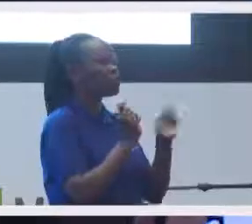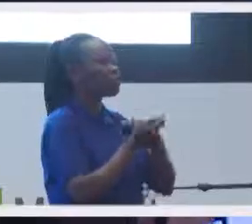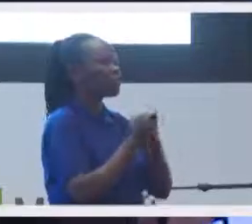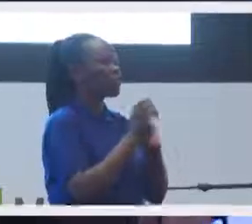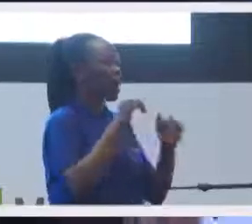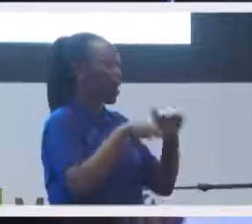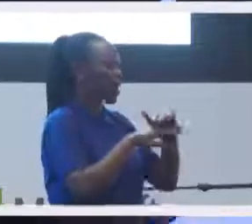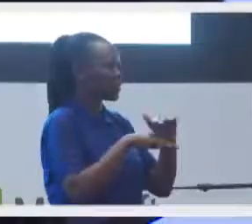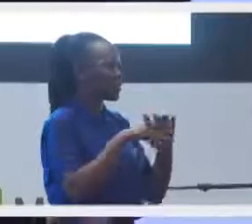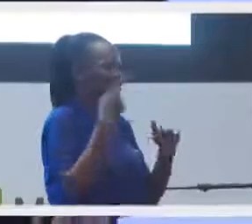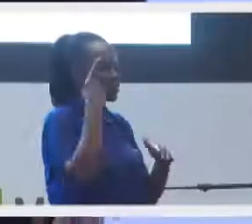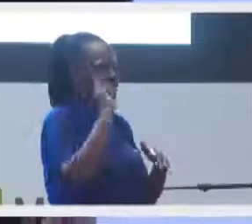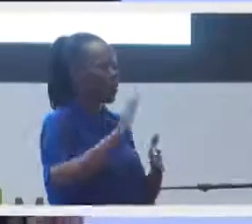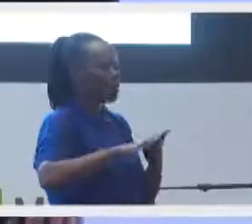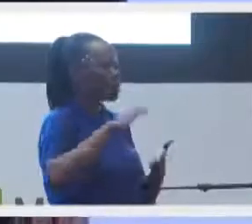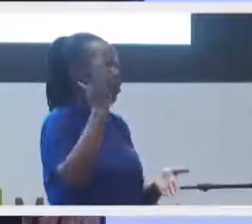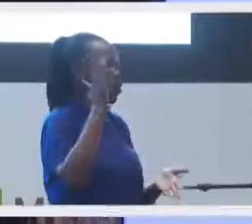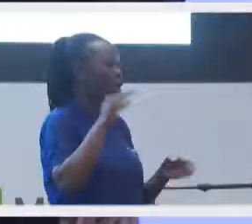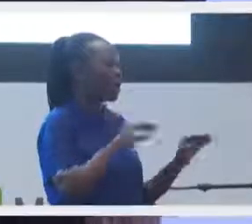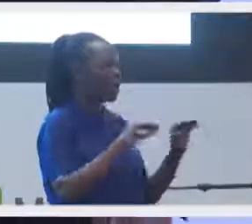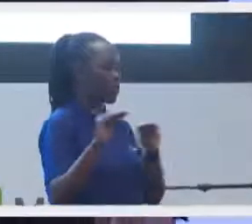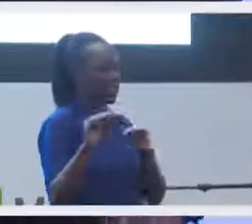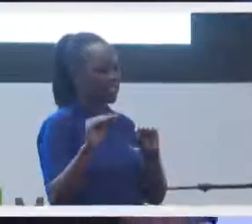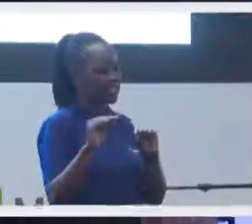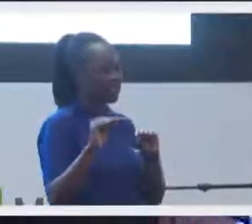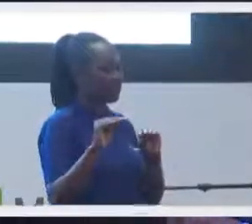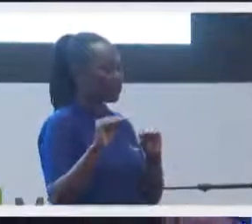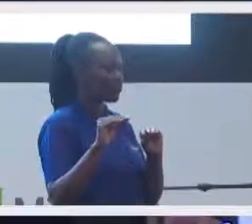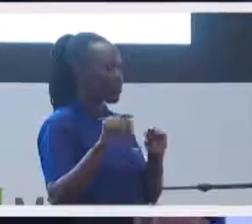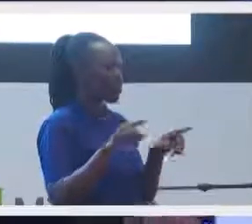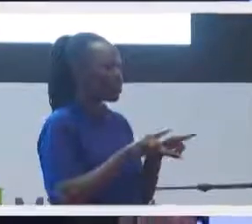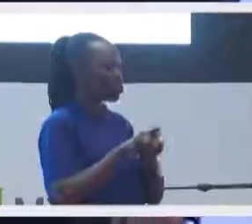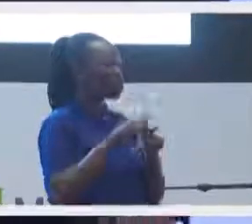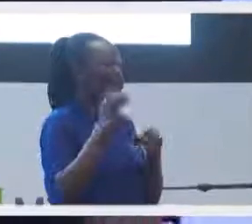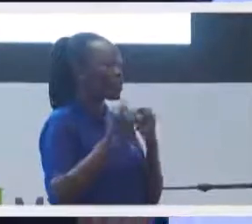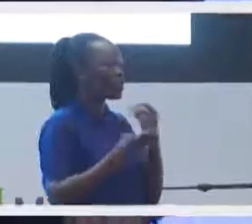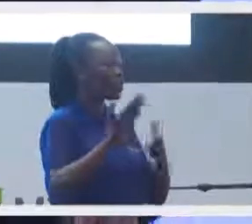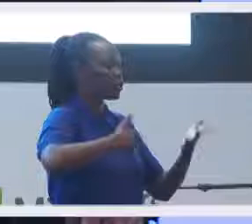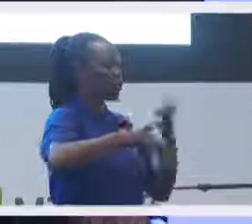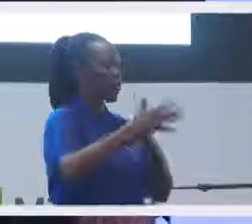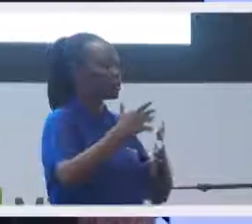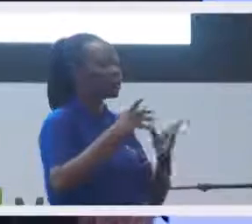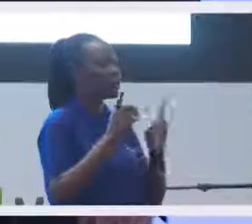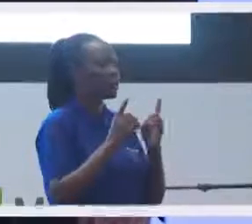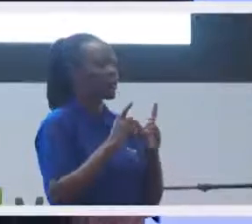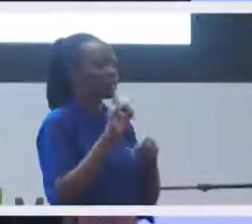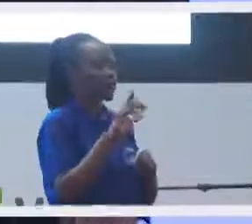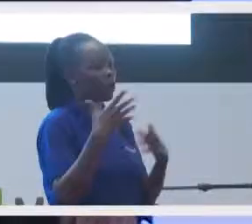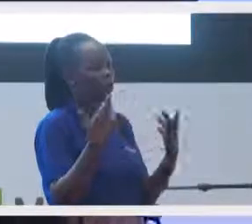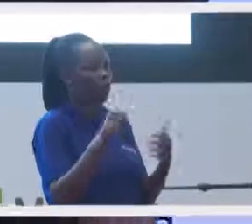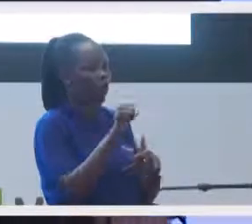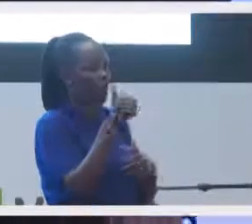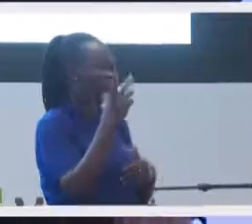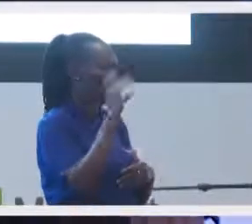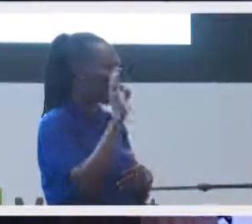for users with more significant mobility challenges and allows them to interact with their device using one or more switches.